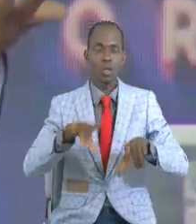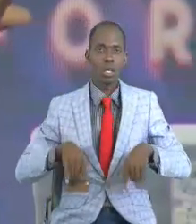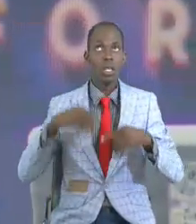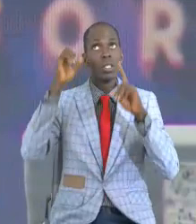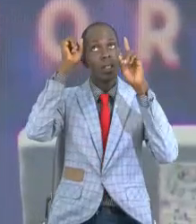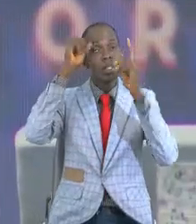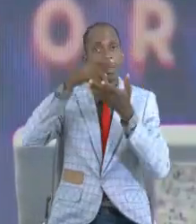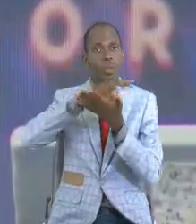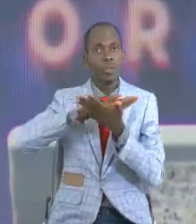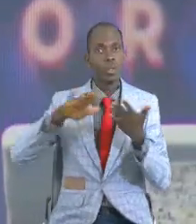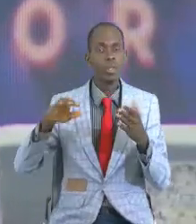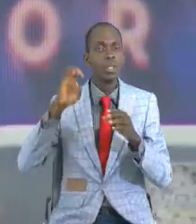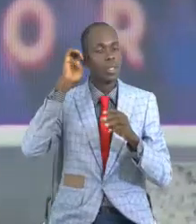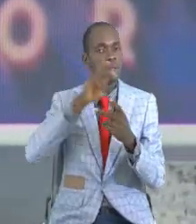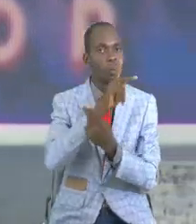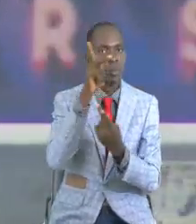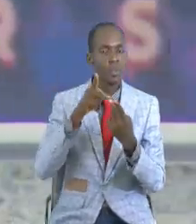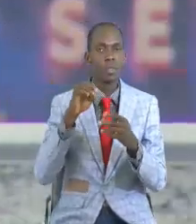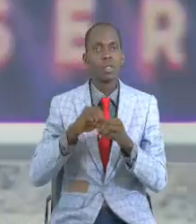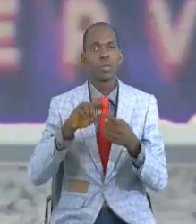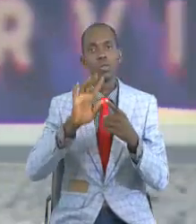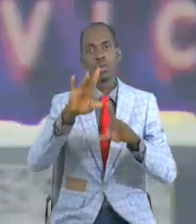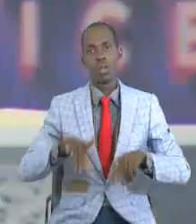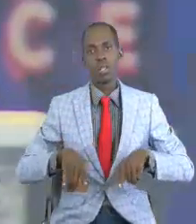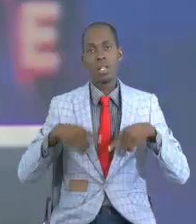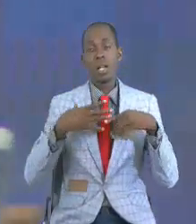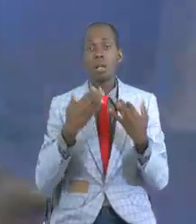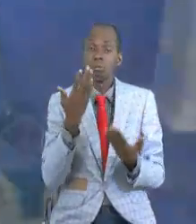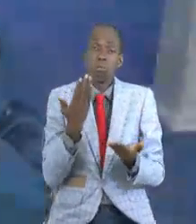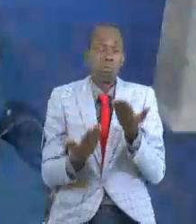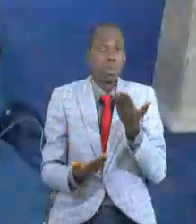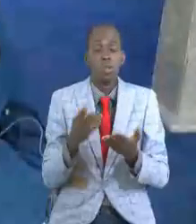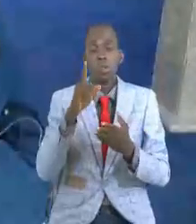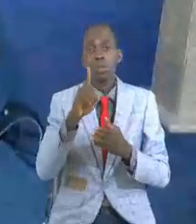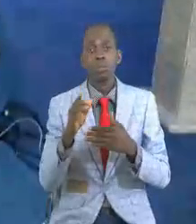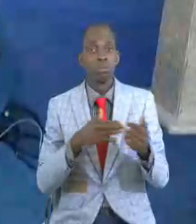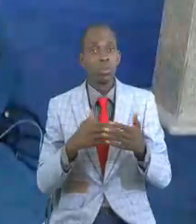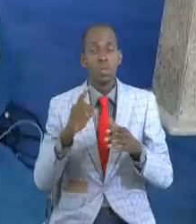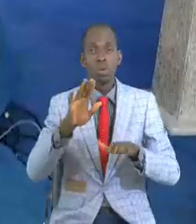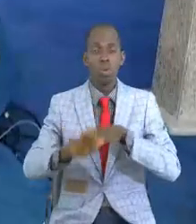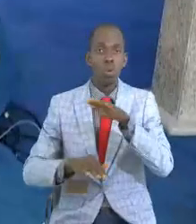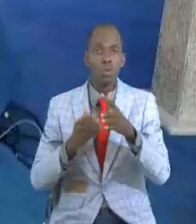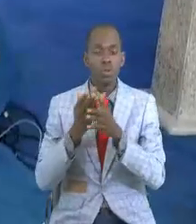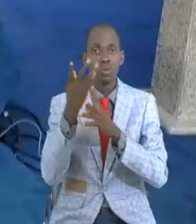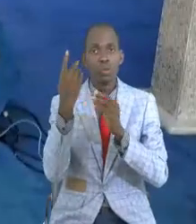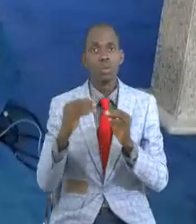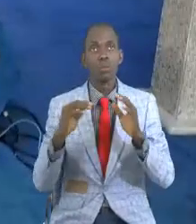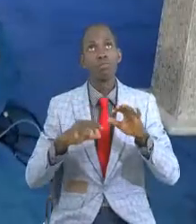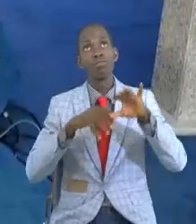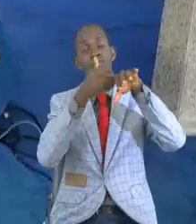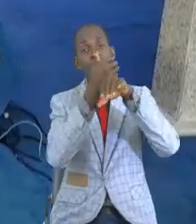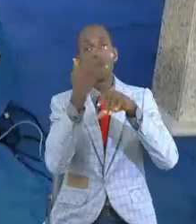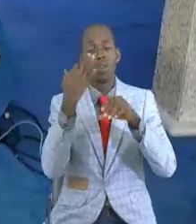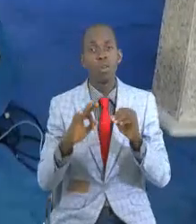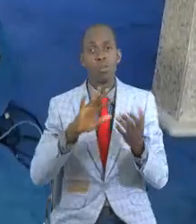his perfection into your life. And even though you walk through the valley of the shadow of death, the Lord himself